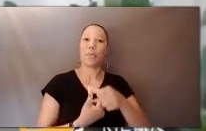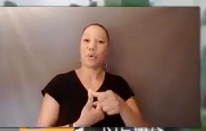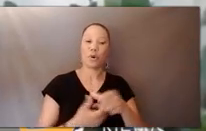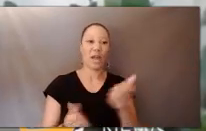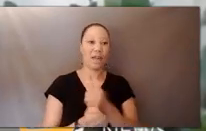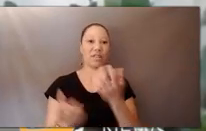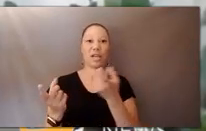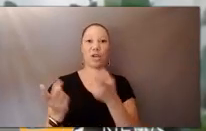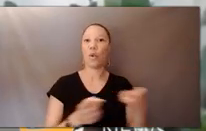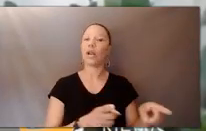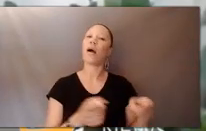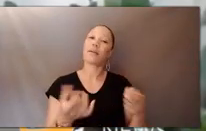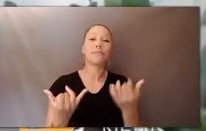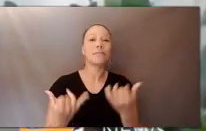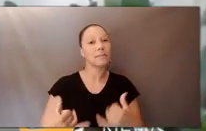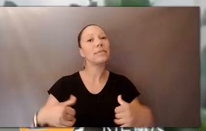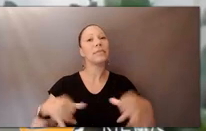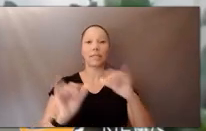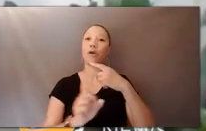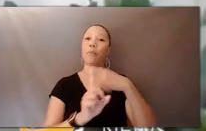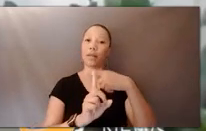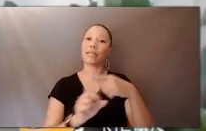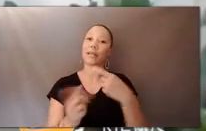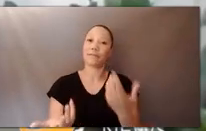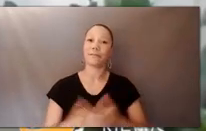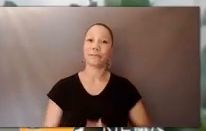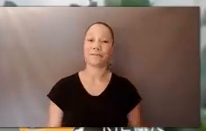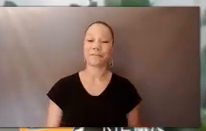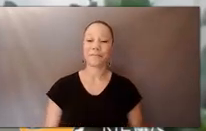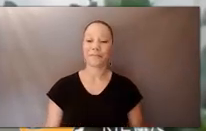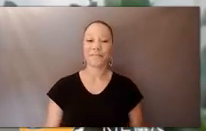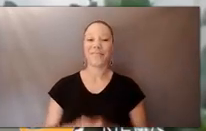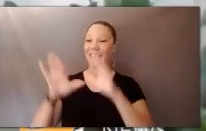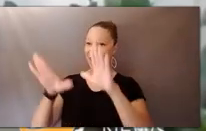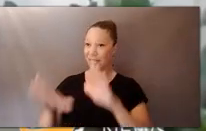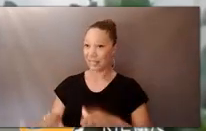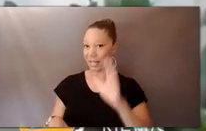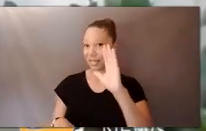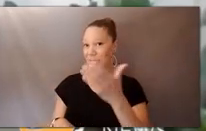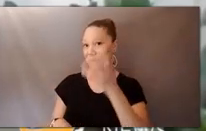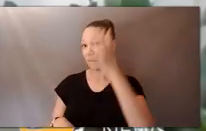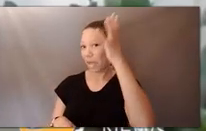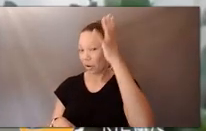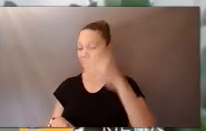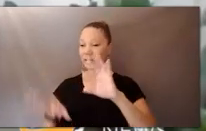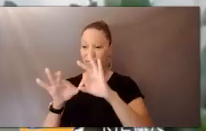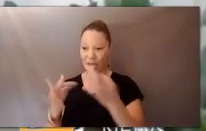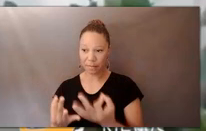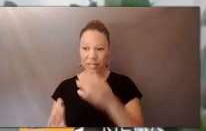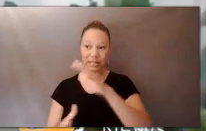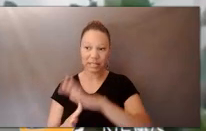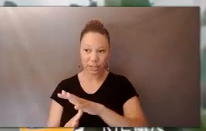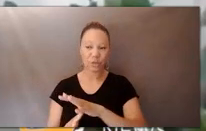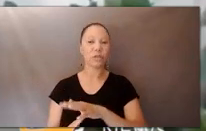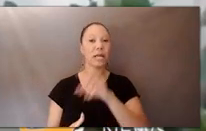that are going on right now that are still positive. Okay, excellent. So sounds like what parents and families and seniors need to know is connection